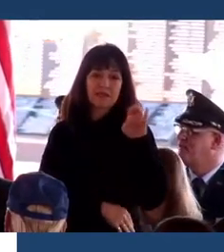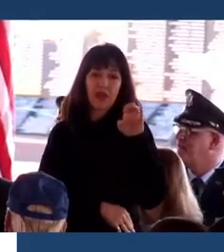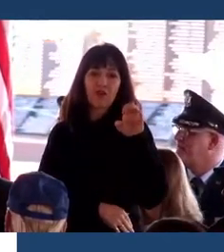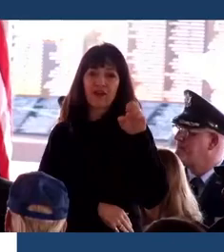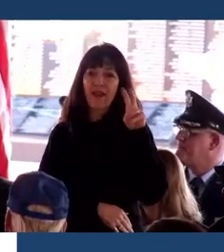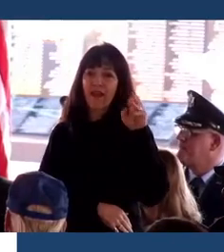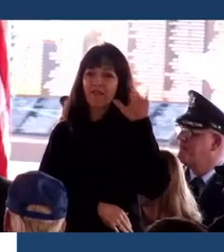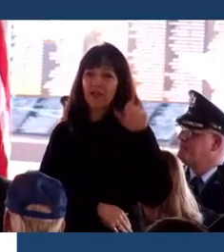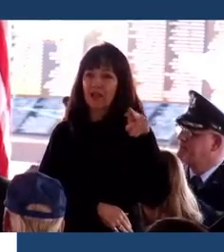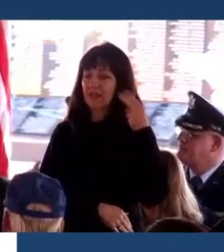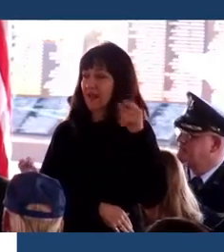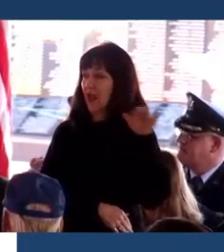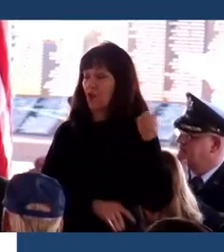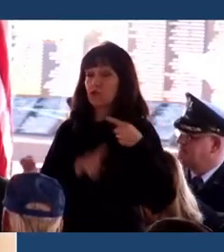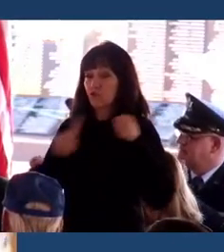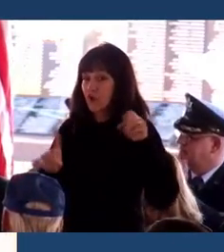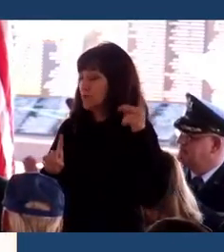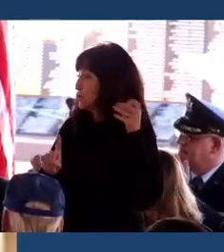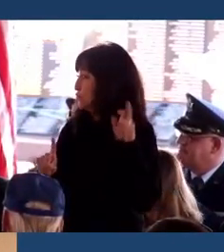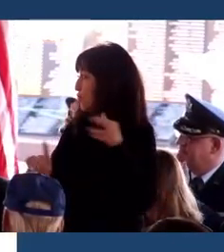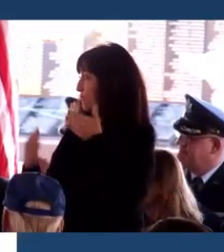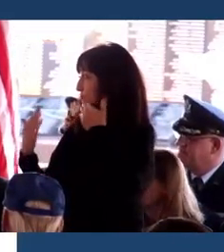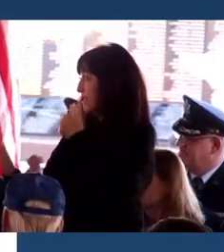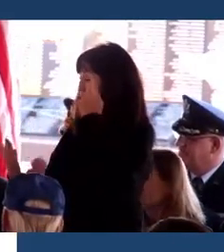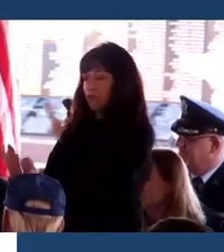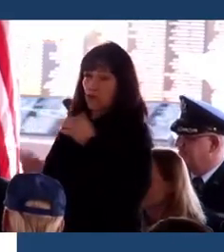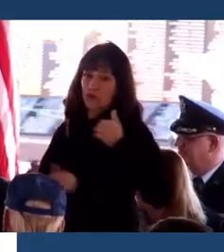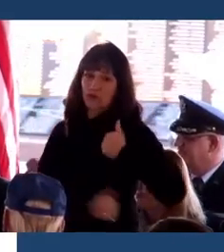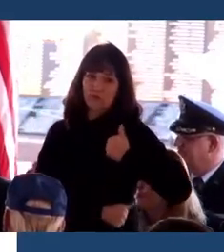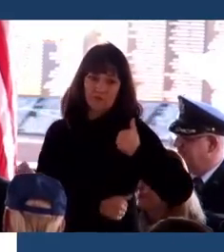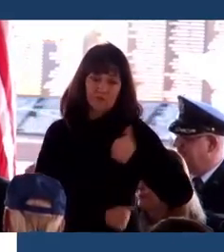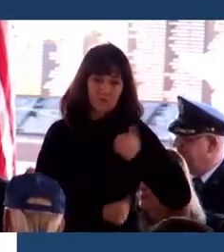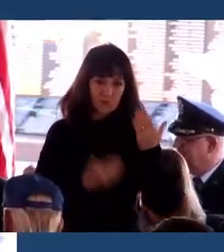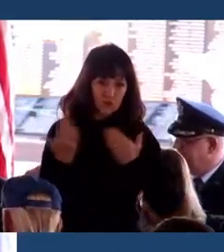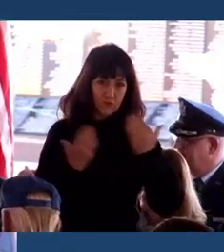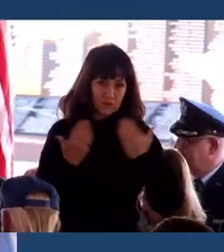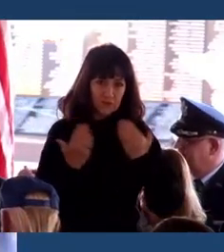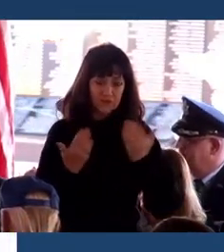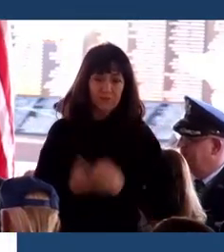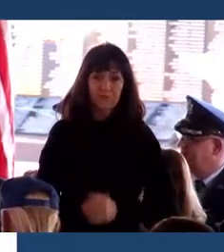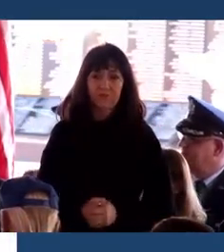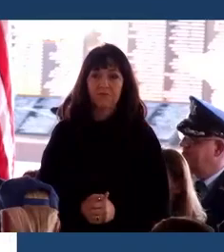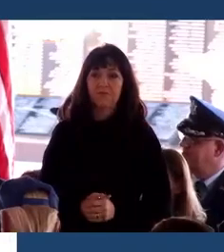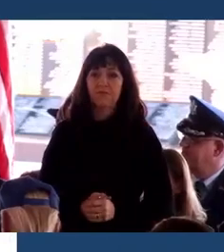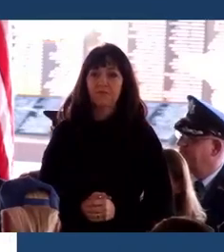Harris from Dover. Carrie, thank you for your service.